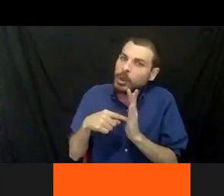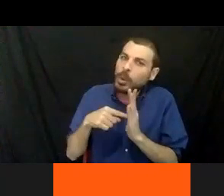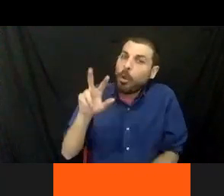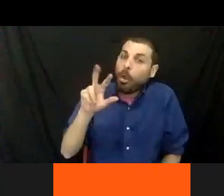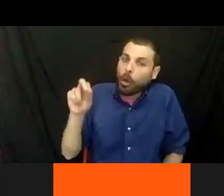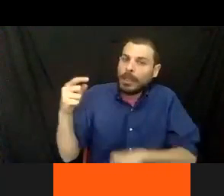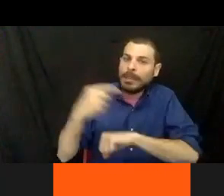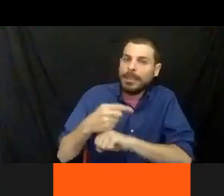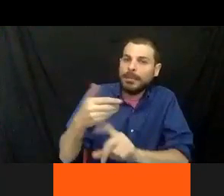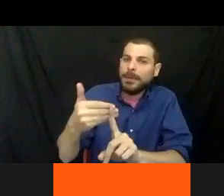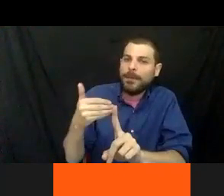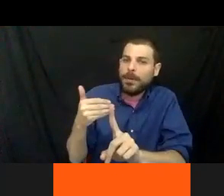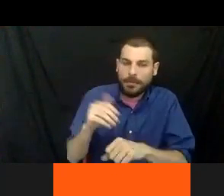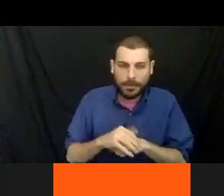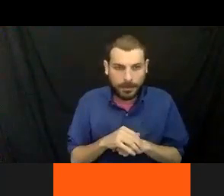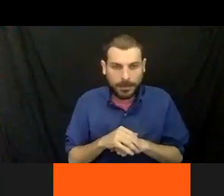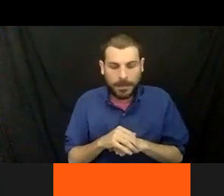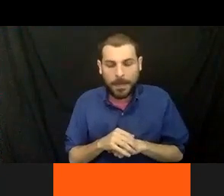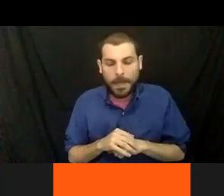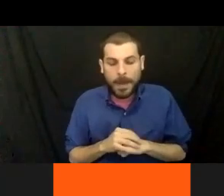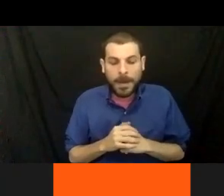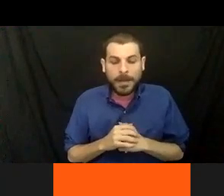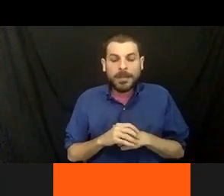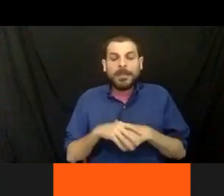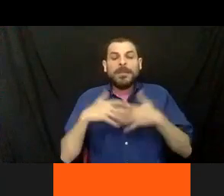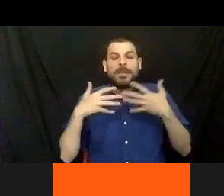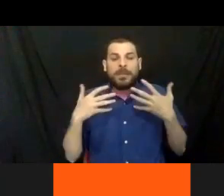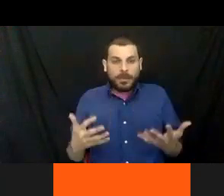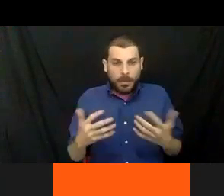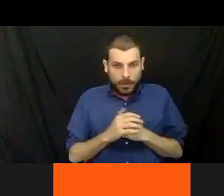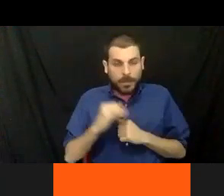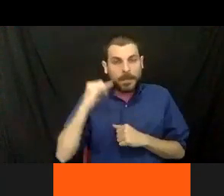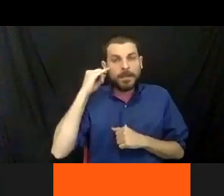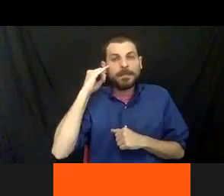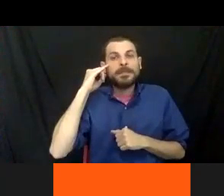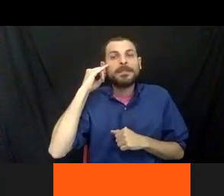that you've been directly or indirectly affected by the